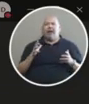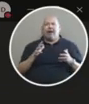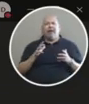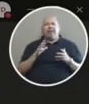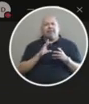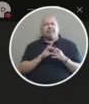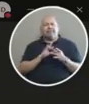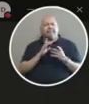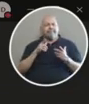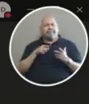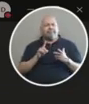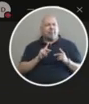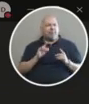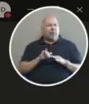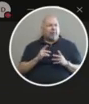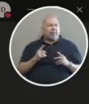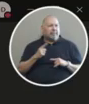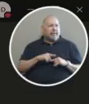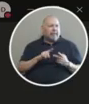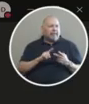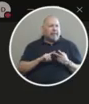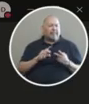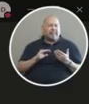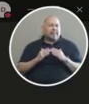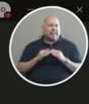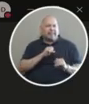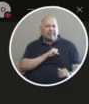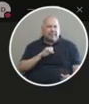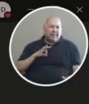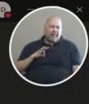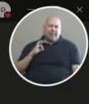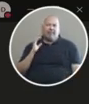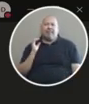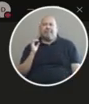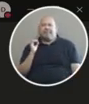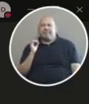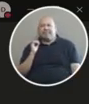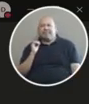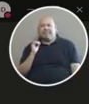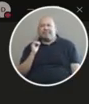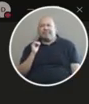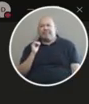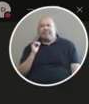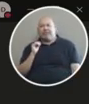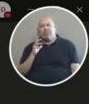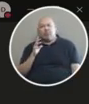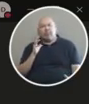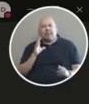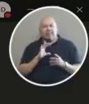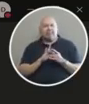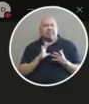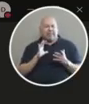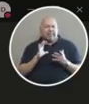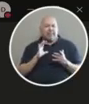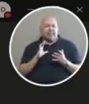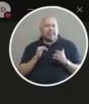on to people on the dais and to city staff. Yes, sir. We will immediately disconnect